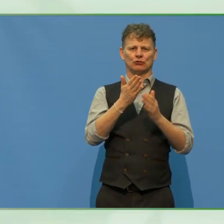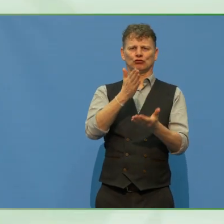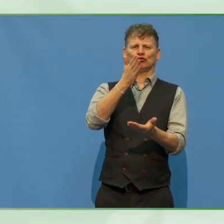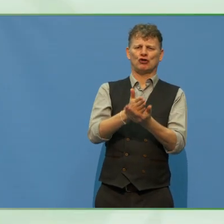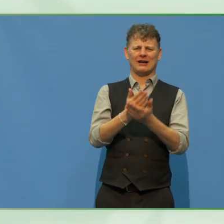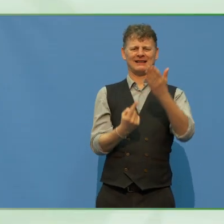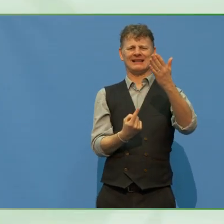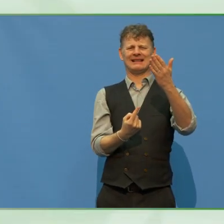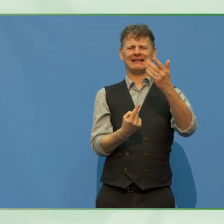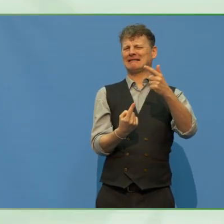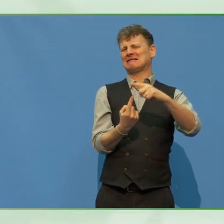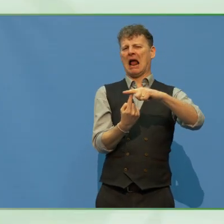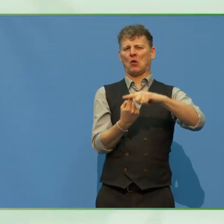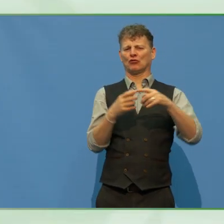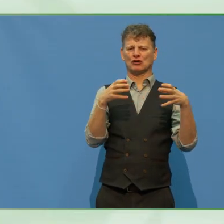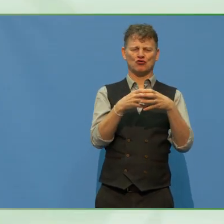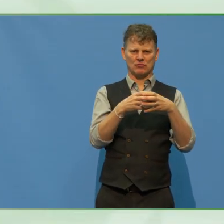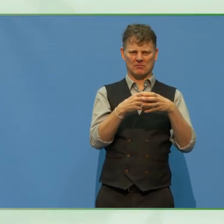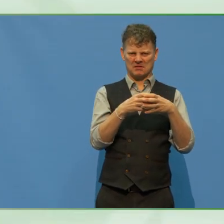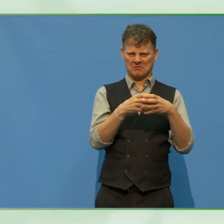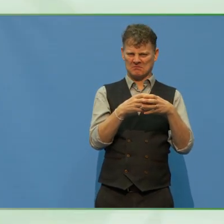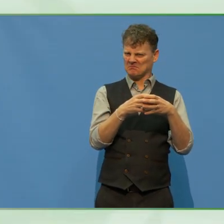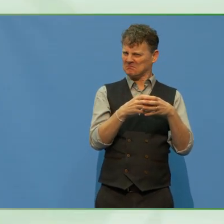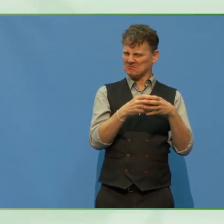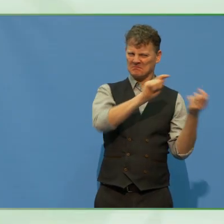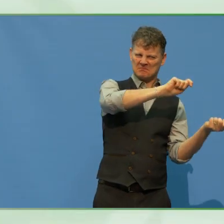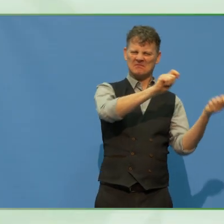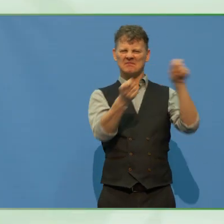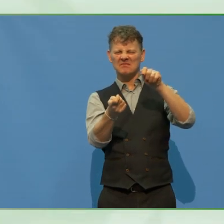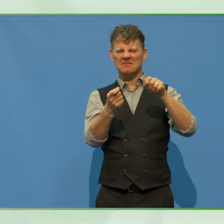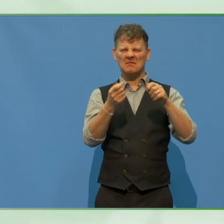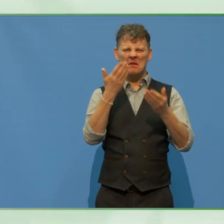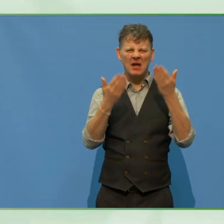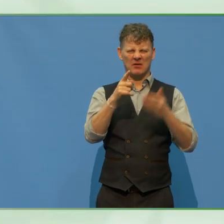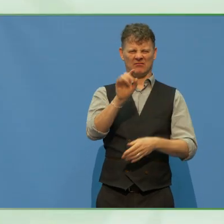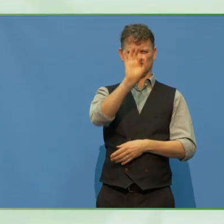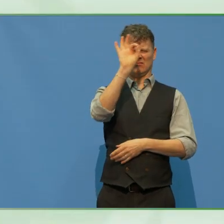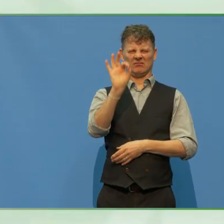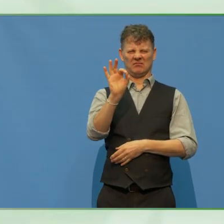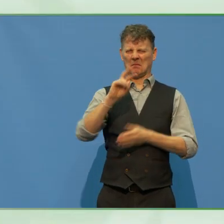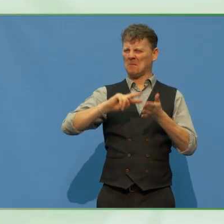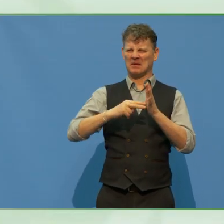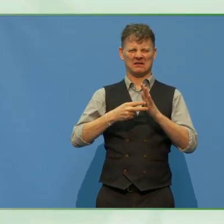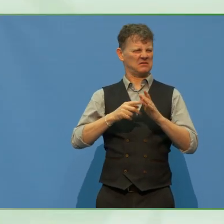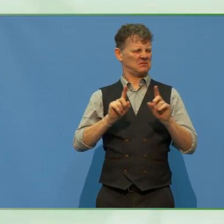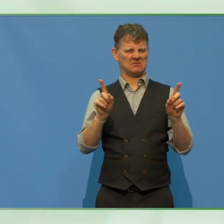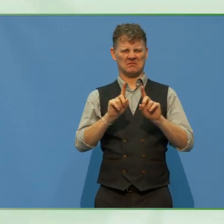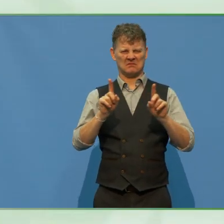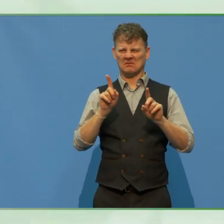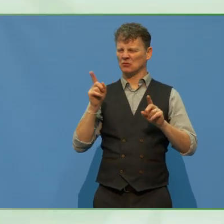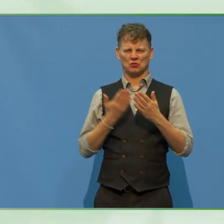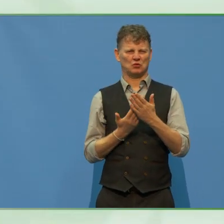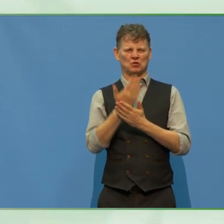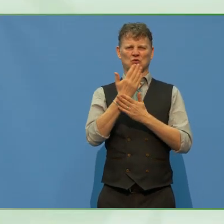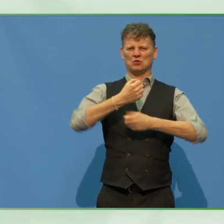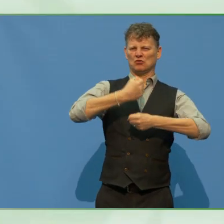Officer. But I'm sure perhaps like you, when you maybe heard about this for the first time, you had a question of what does that mean? So to give you a sense of what